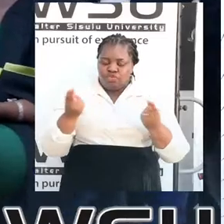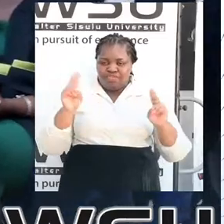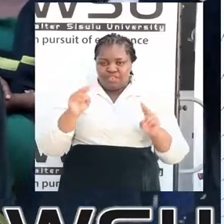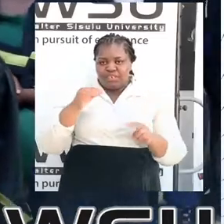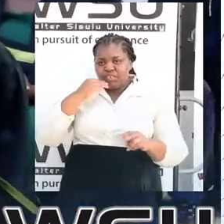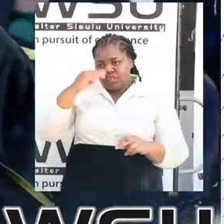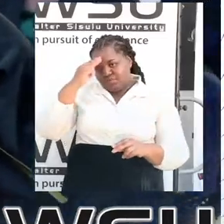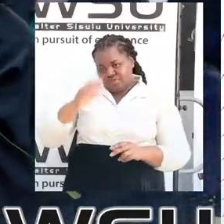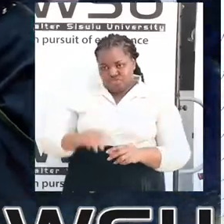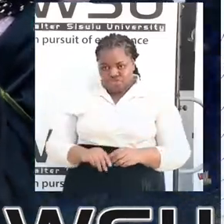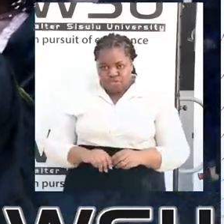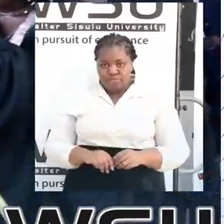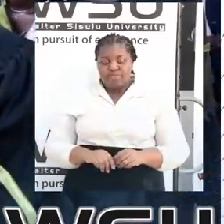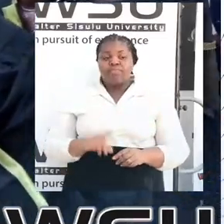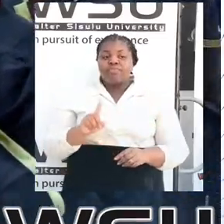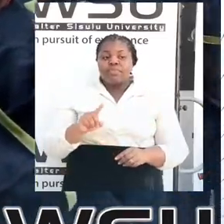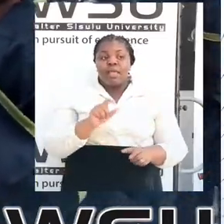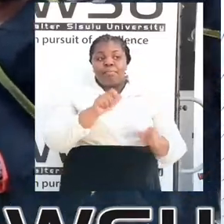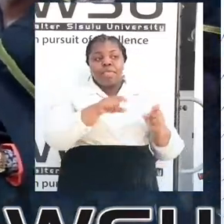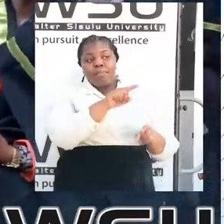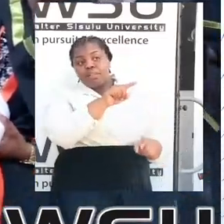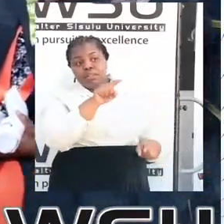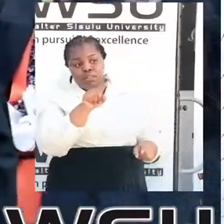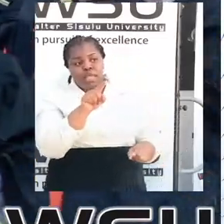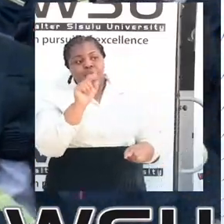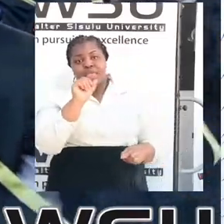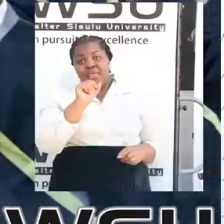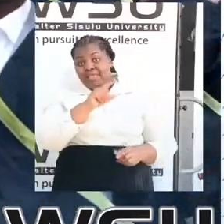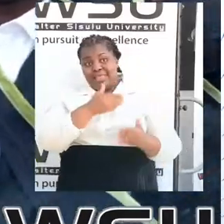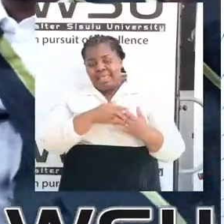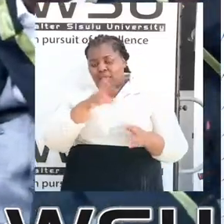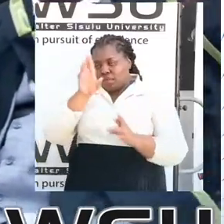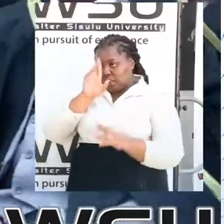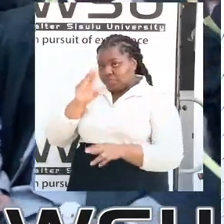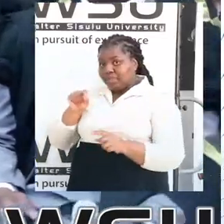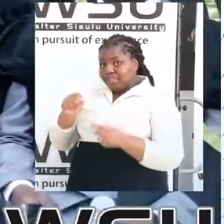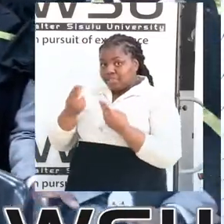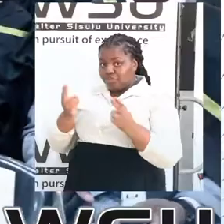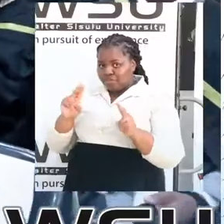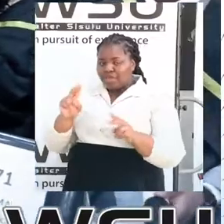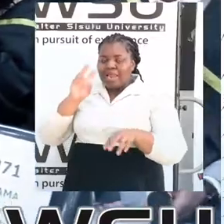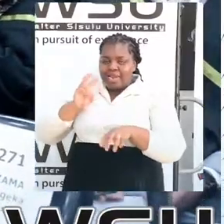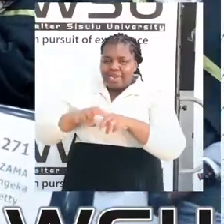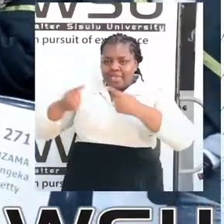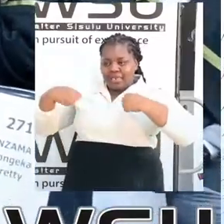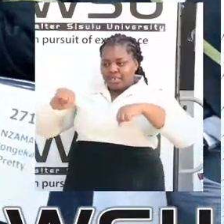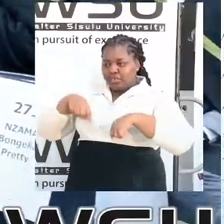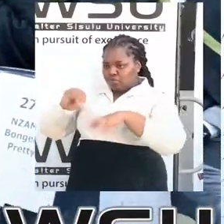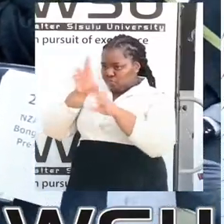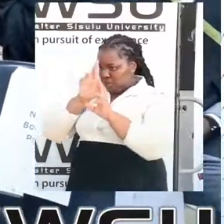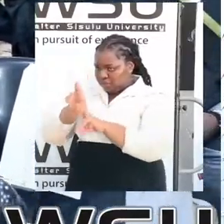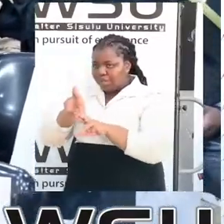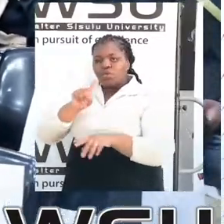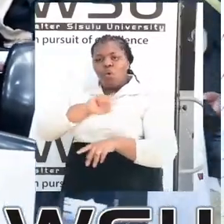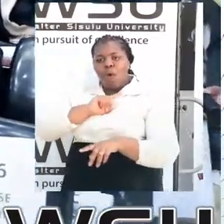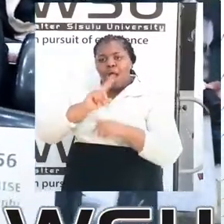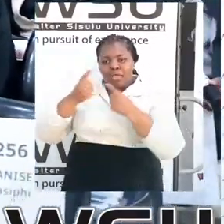sayo bothi abantu ukuze bayihloniphe le dyunivesithi siyihloniphe thina kuba